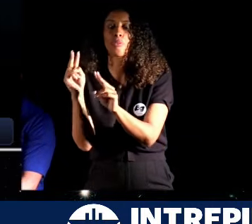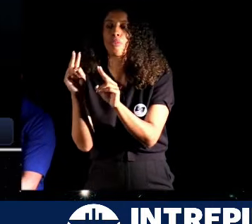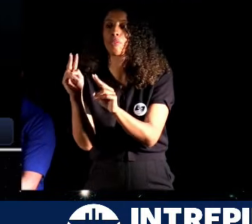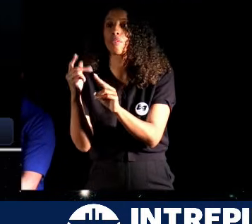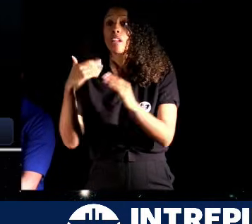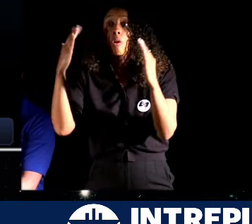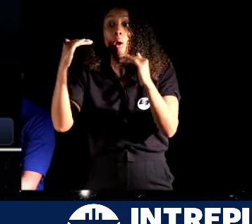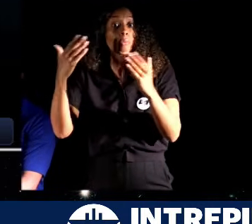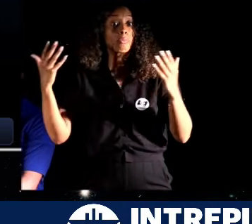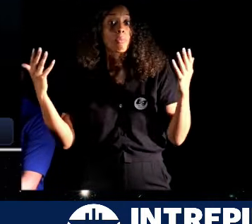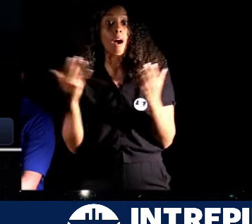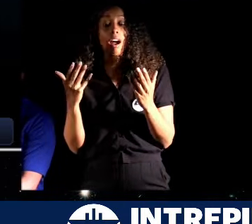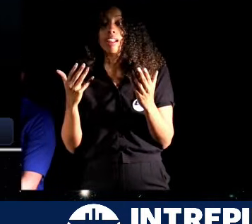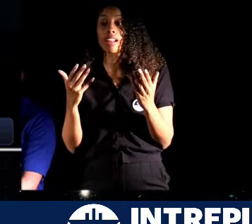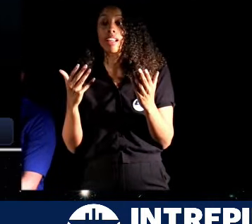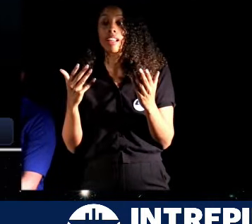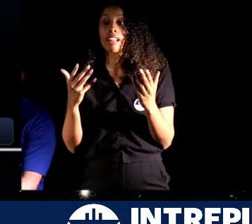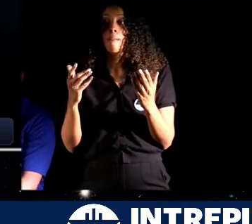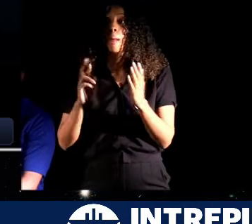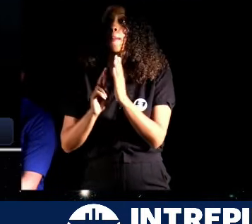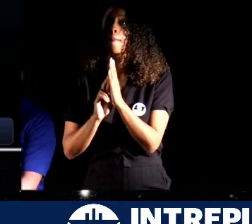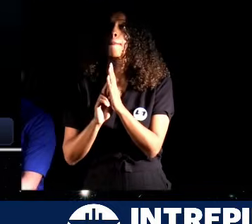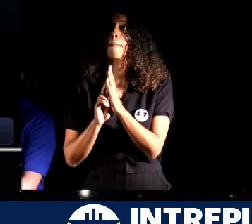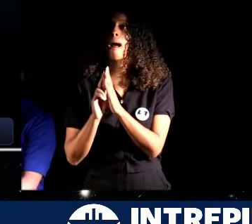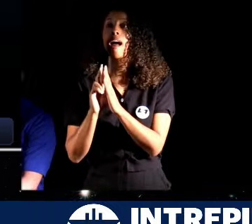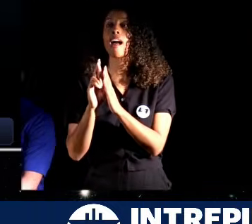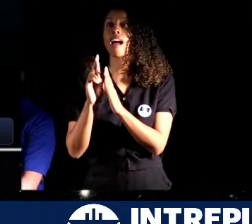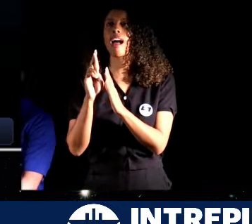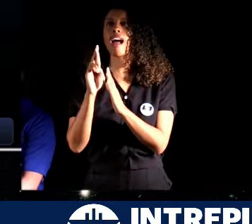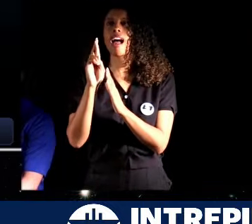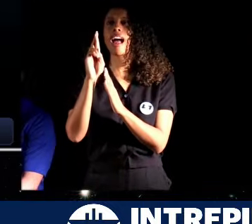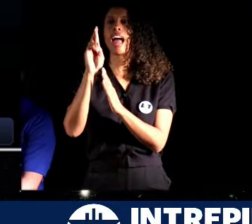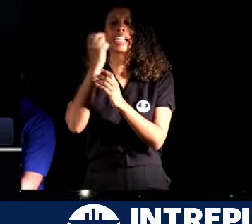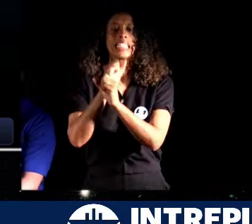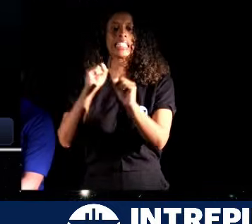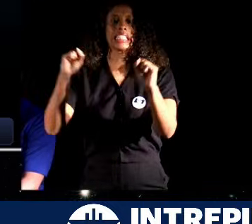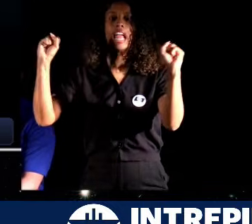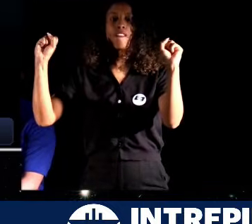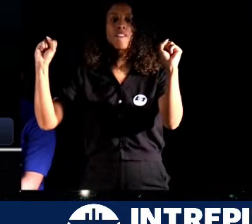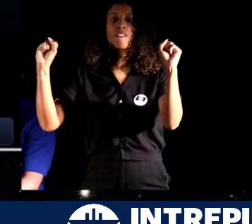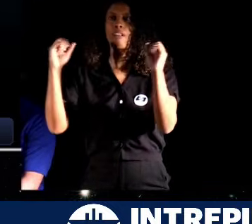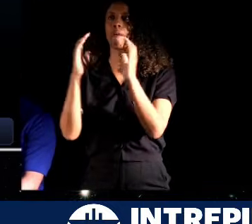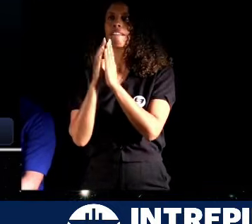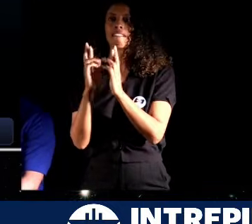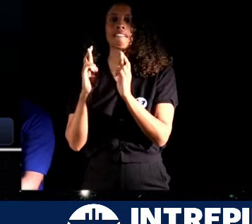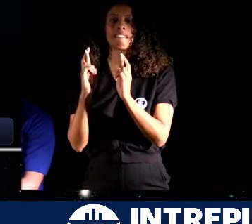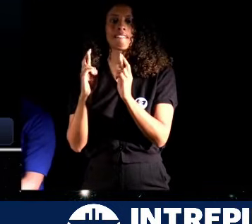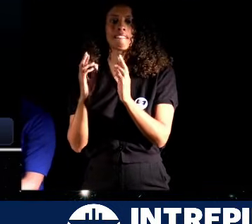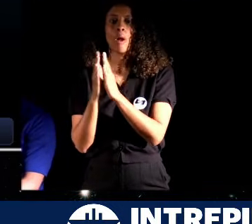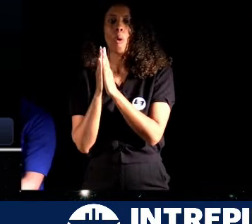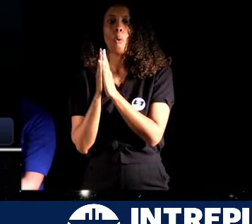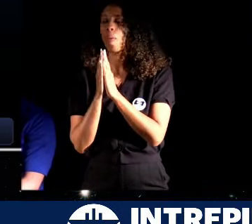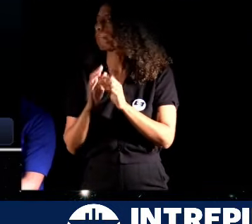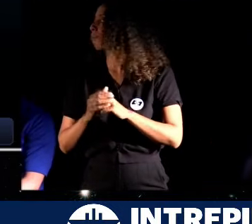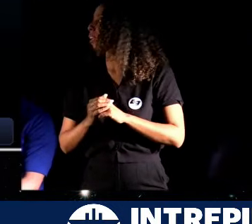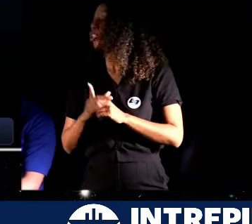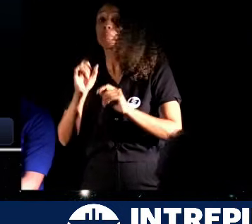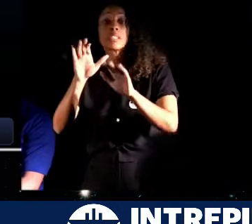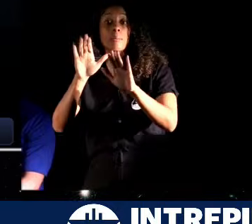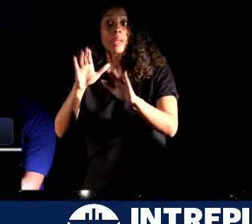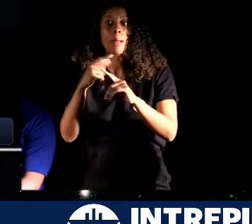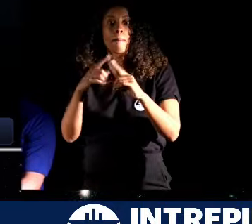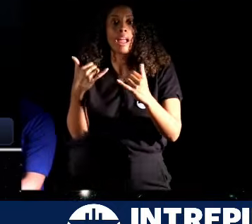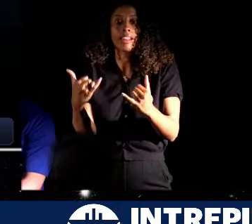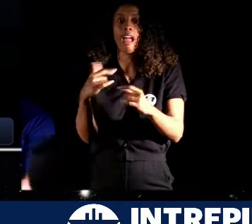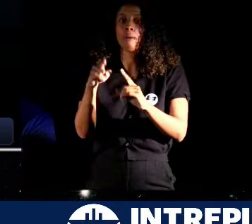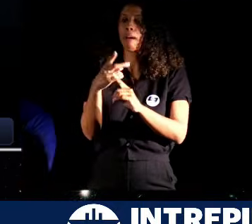hoping for, just bring it up safe and leave it safe. So it was amazing. Now I enjoy it